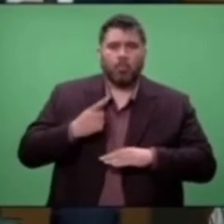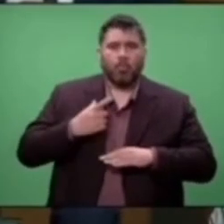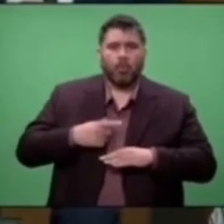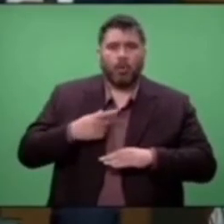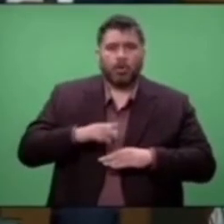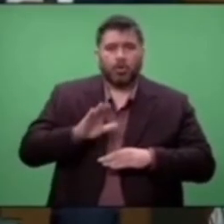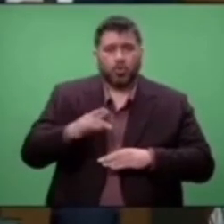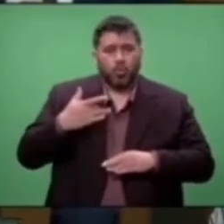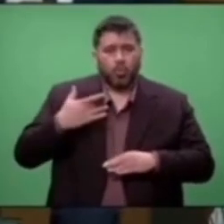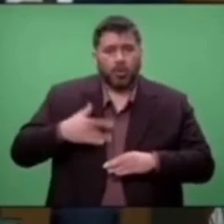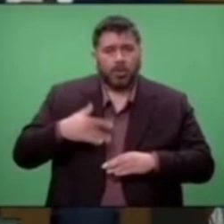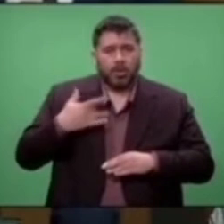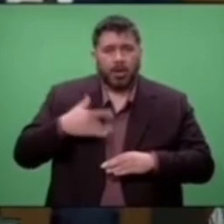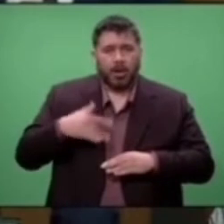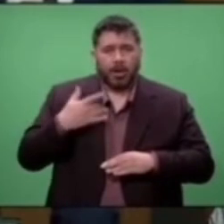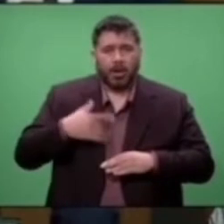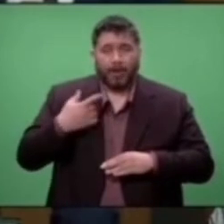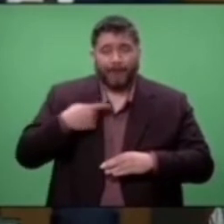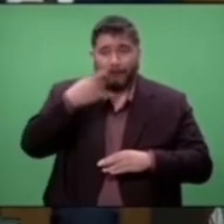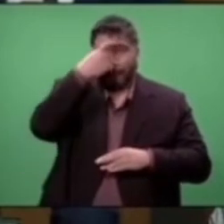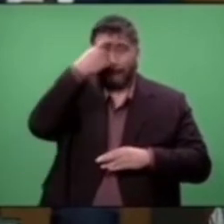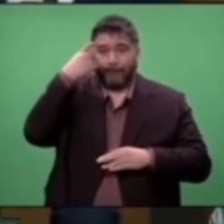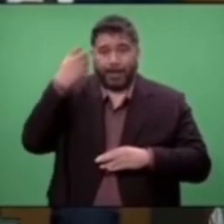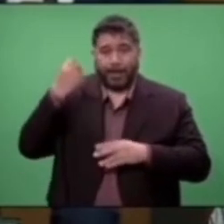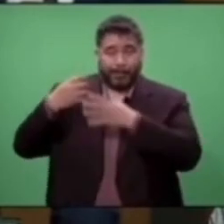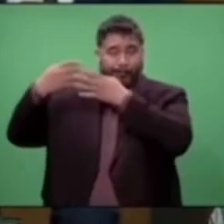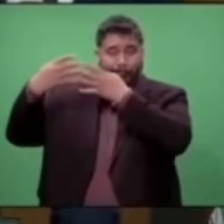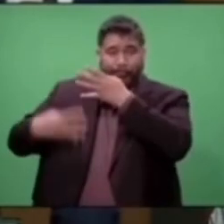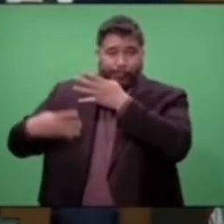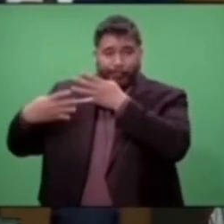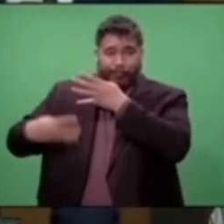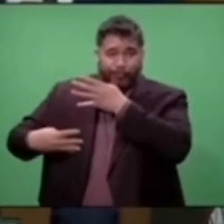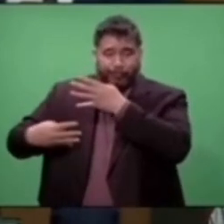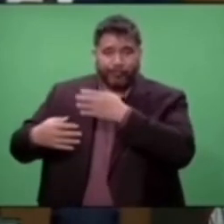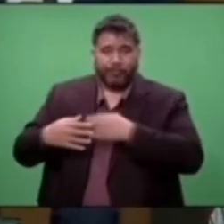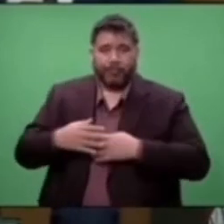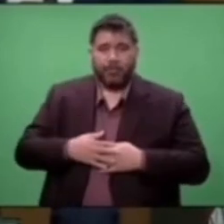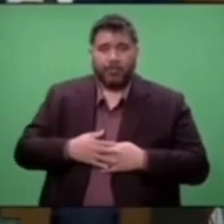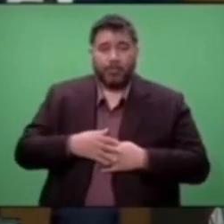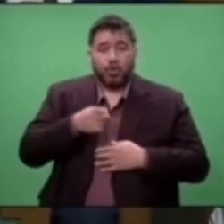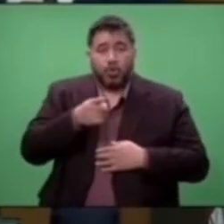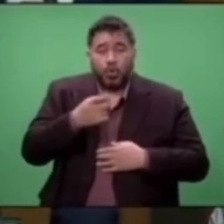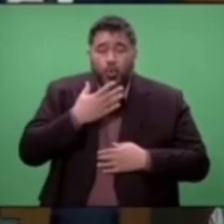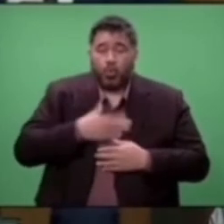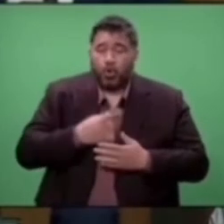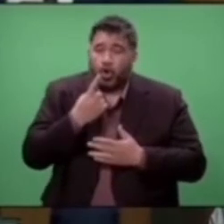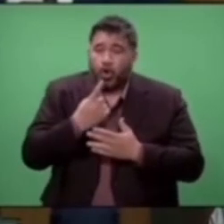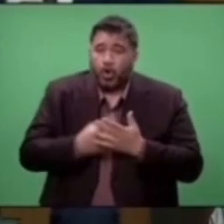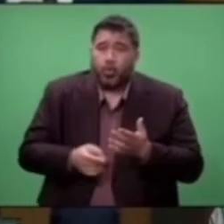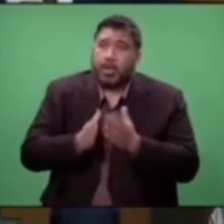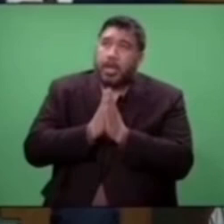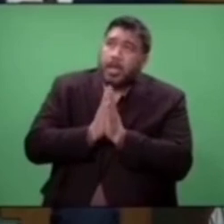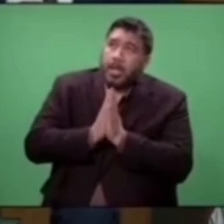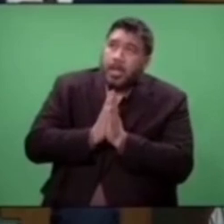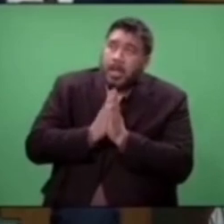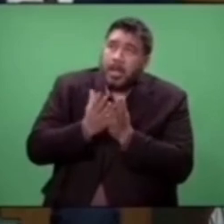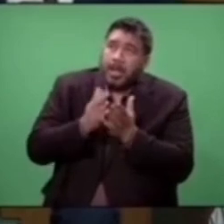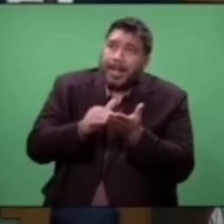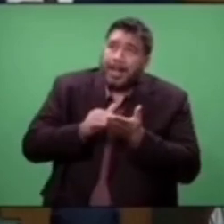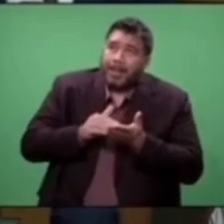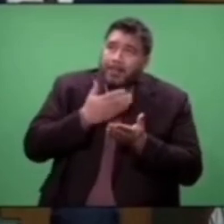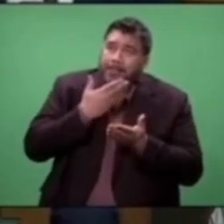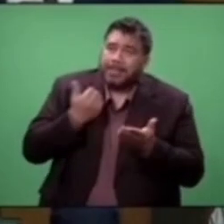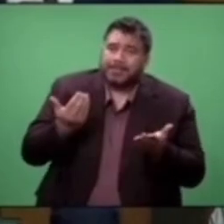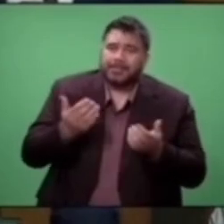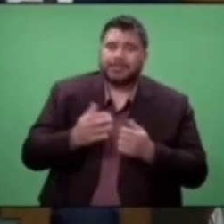your minds, proffering a simple prayer: deliver us. We listened to your anguished memories,